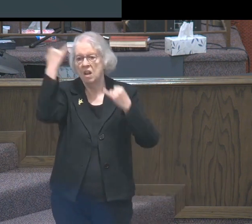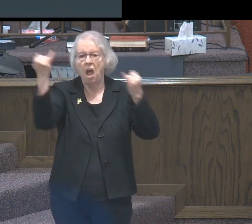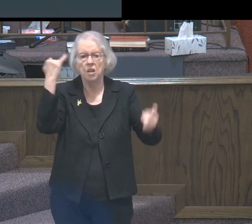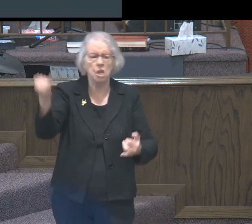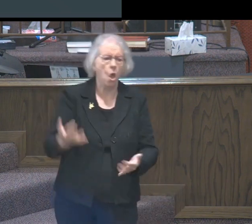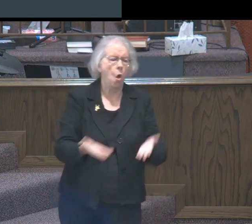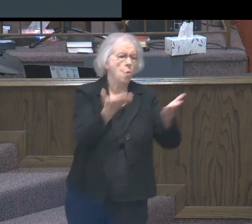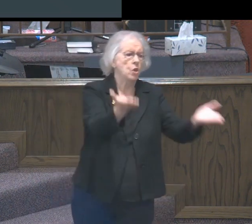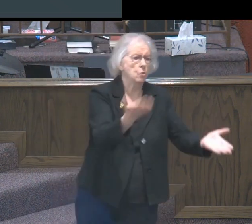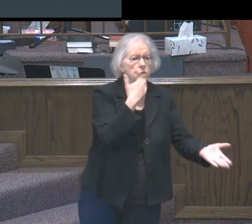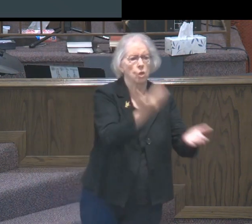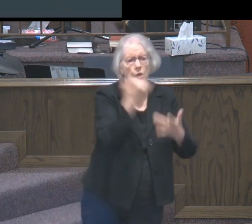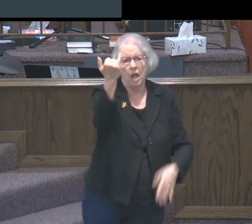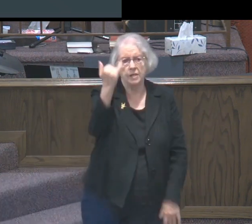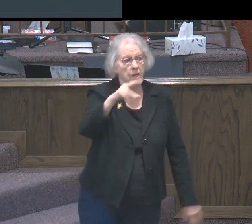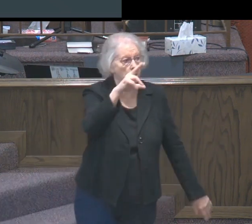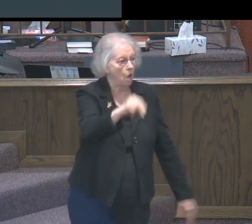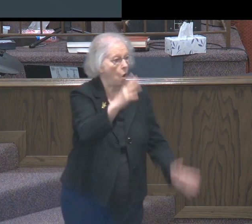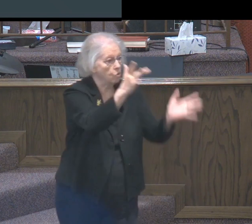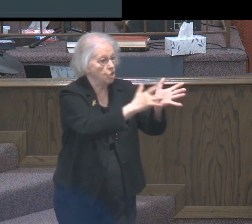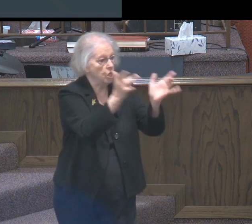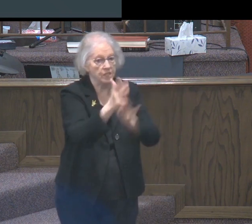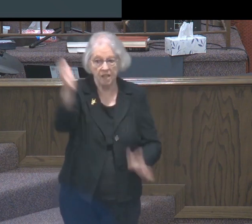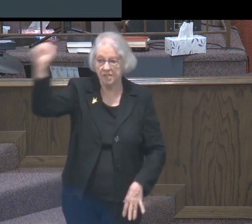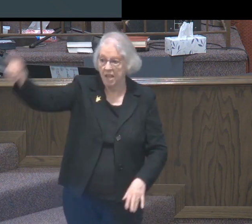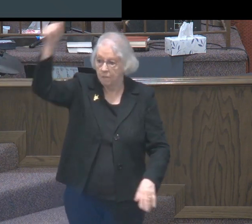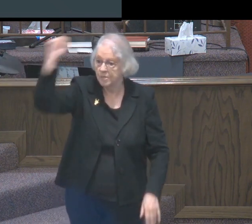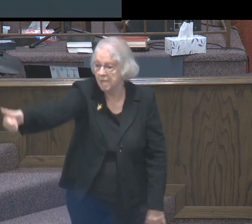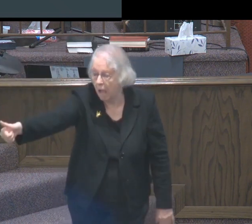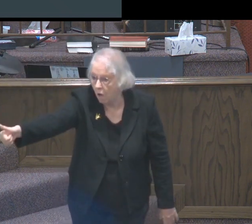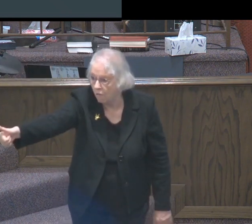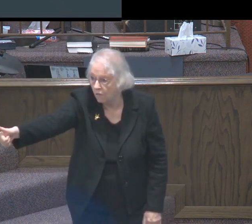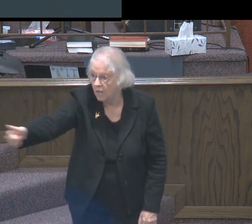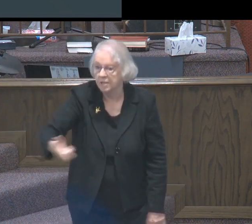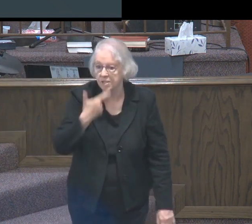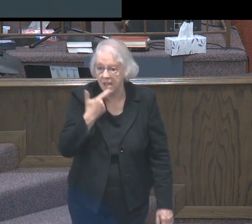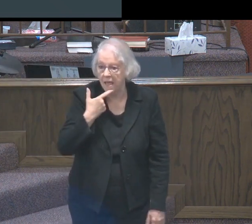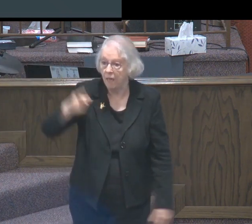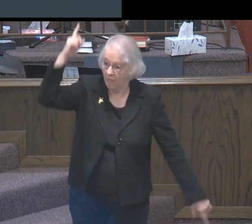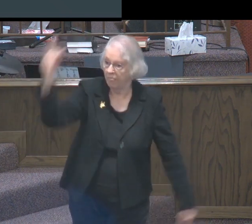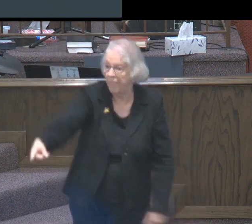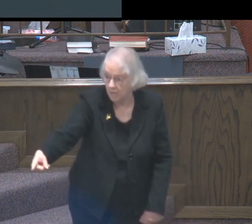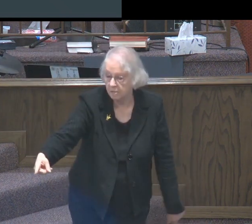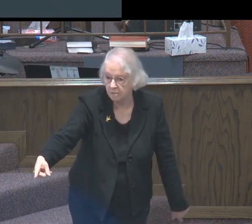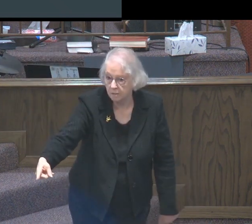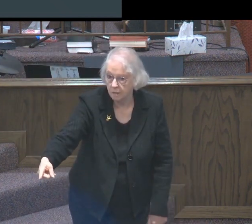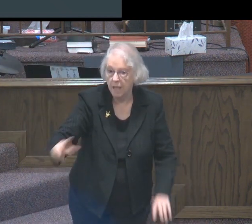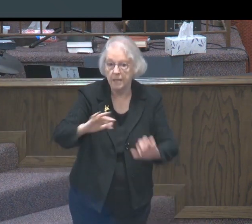this is how we live. He will continue that today and then as we get deeper into